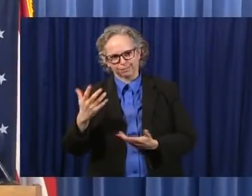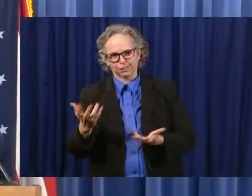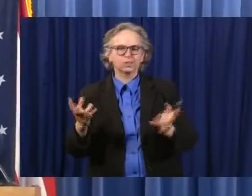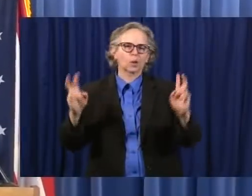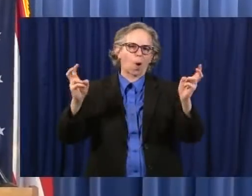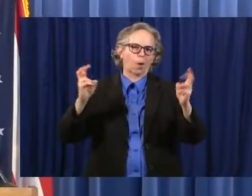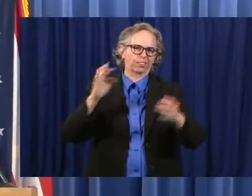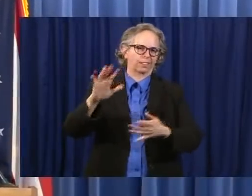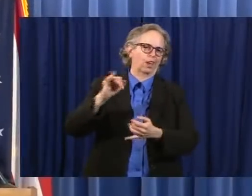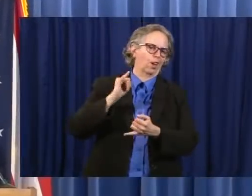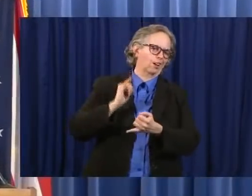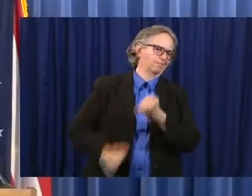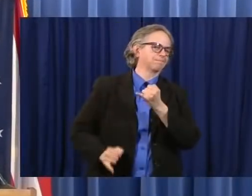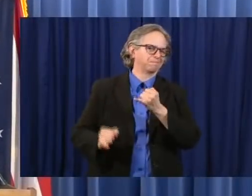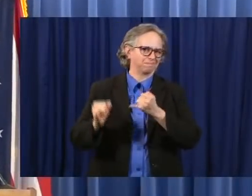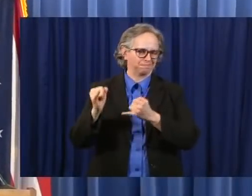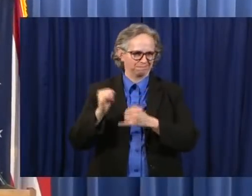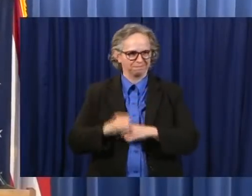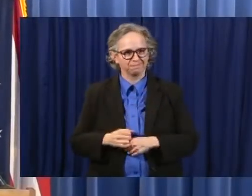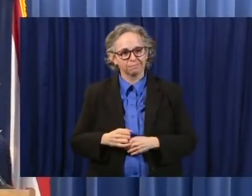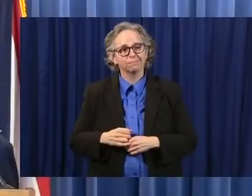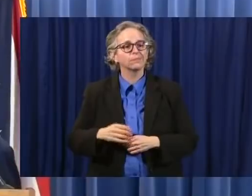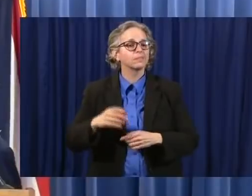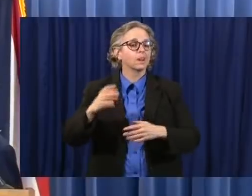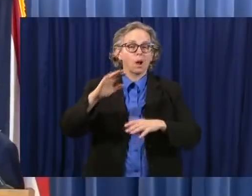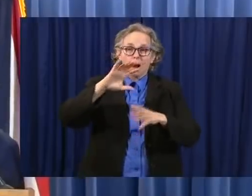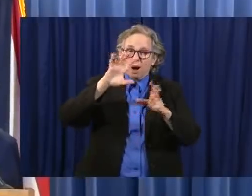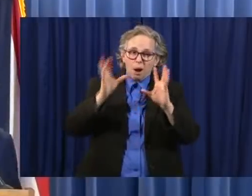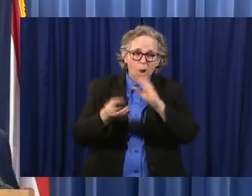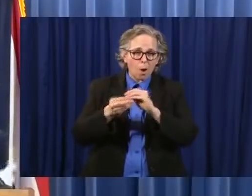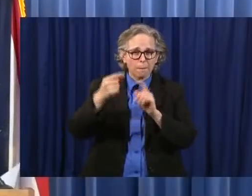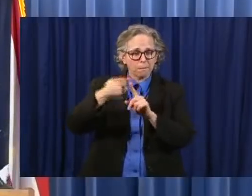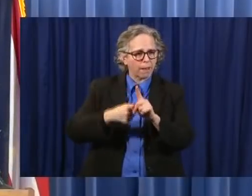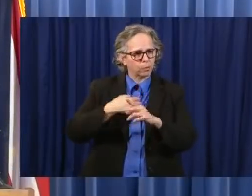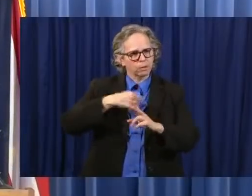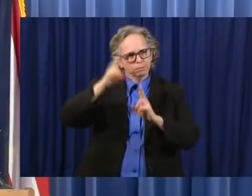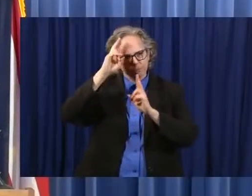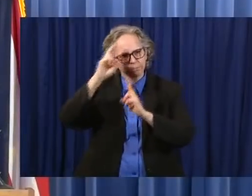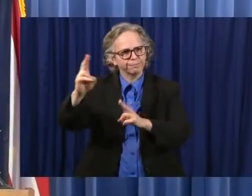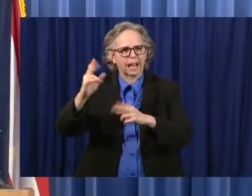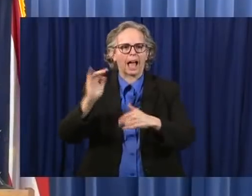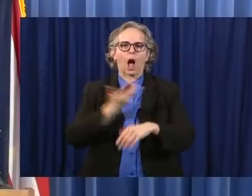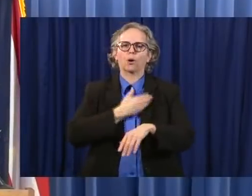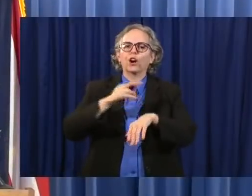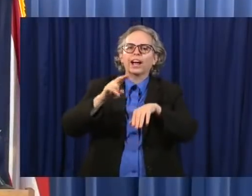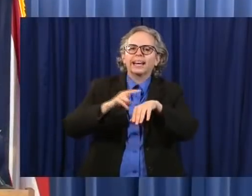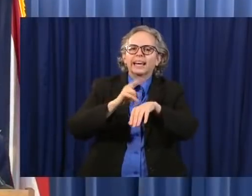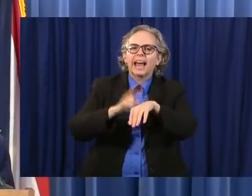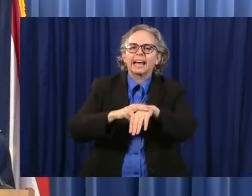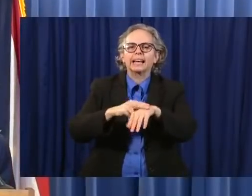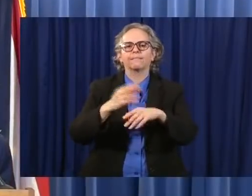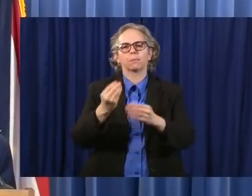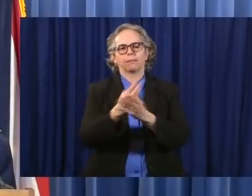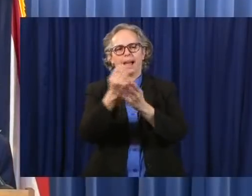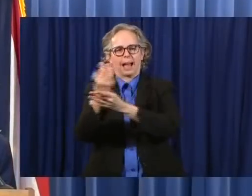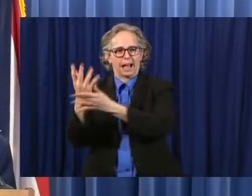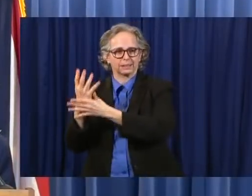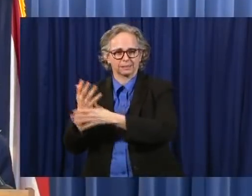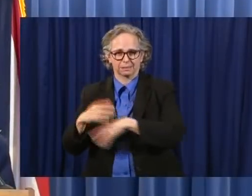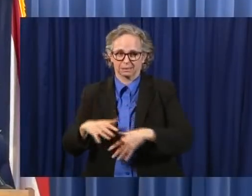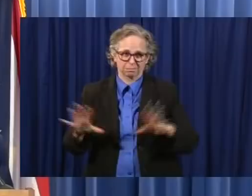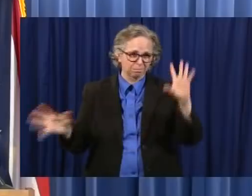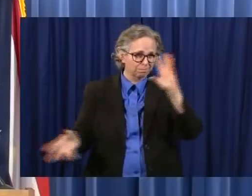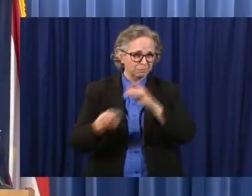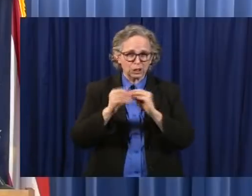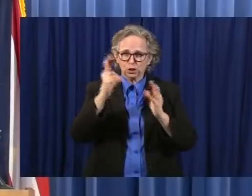to designate an entire month to our native plants. There are nearly 2,000 different species